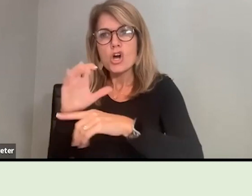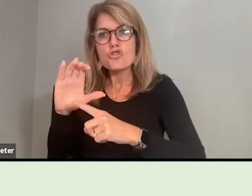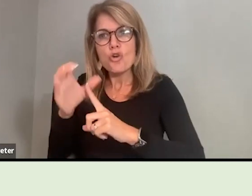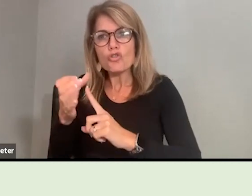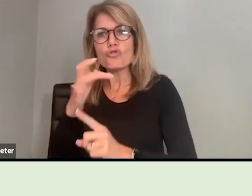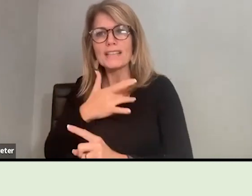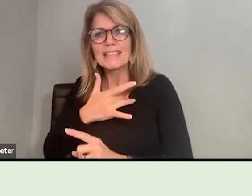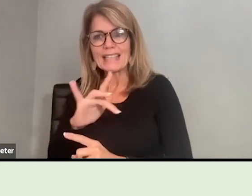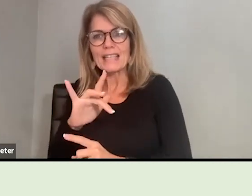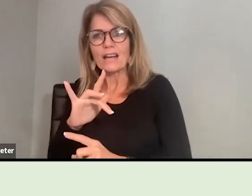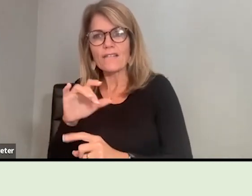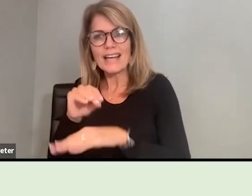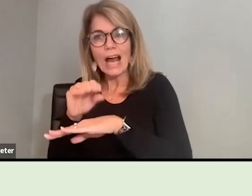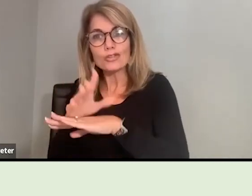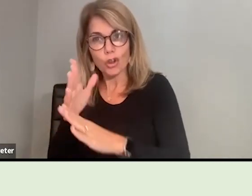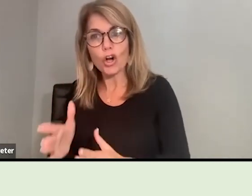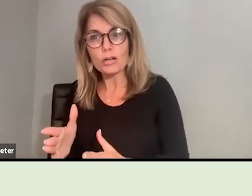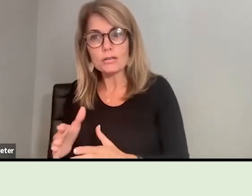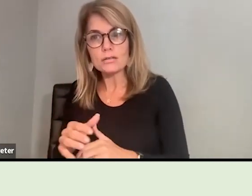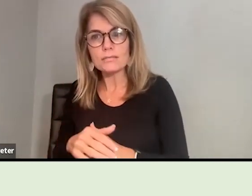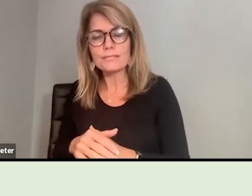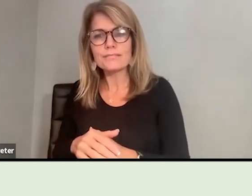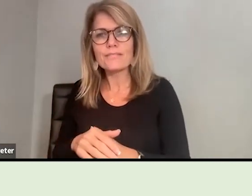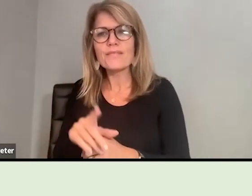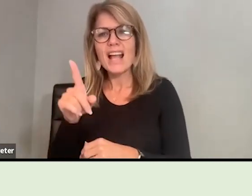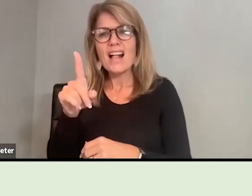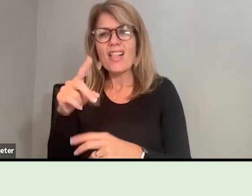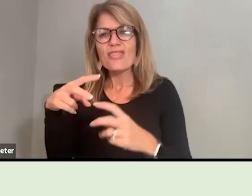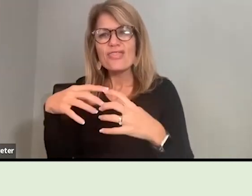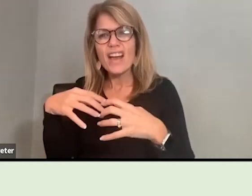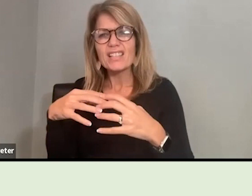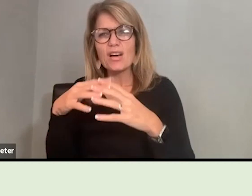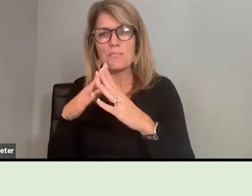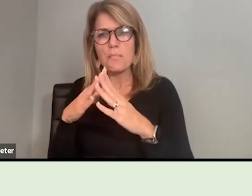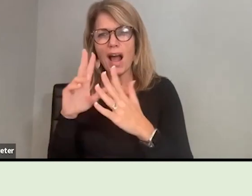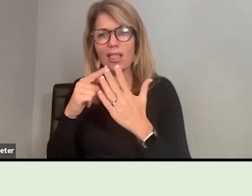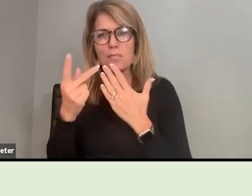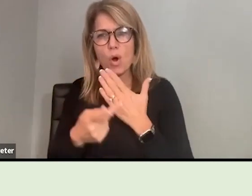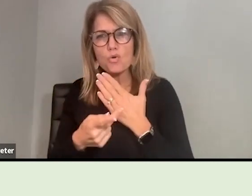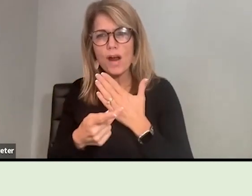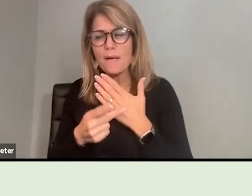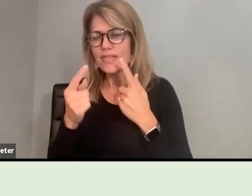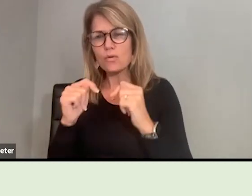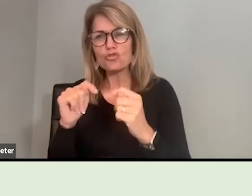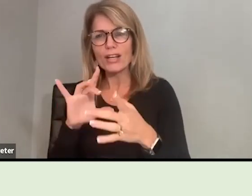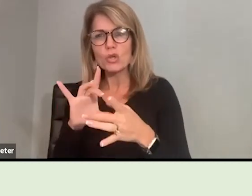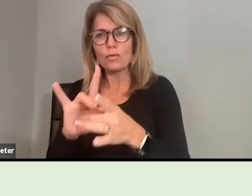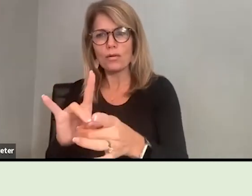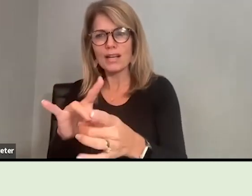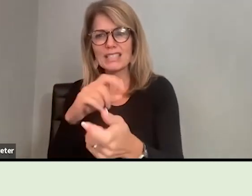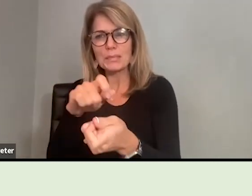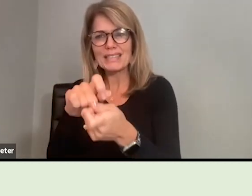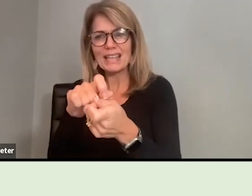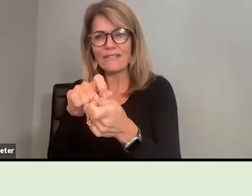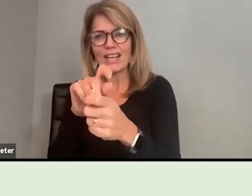counselors. A good example of it is the pilot program that they released to connect people who were specifically trained to work with